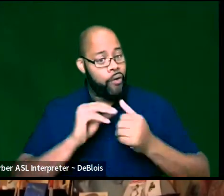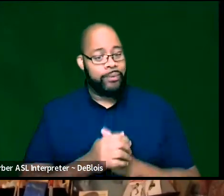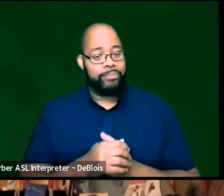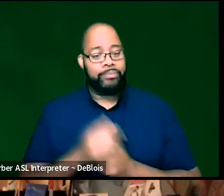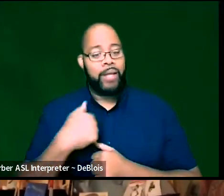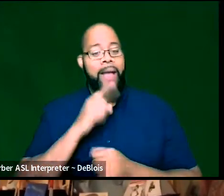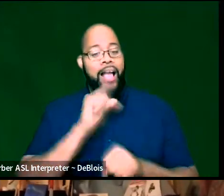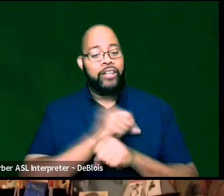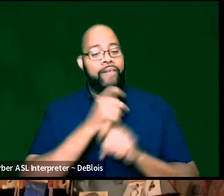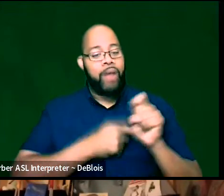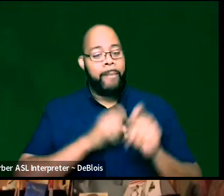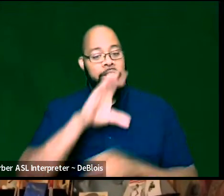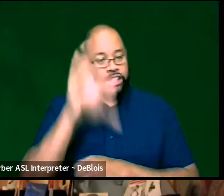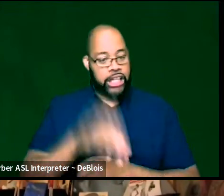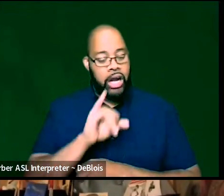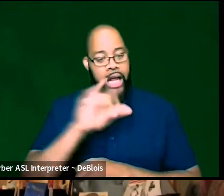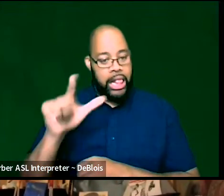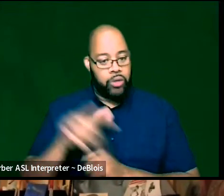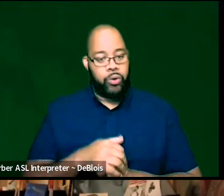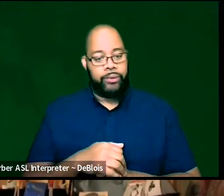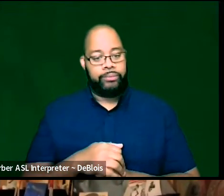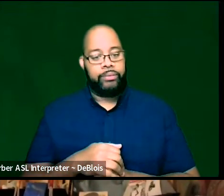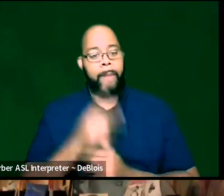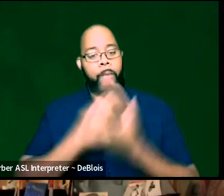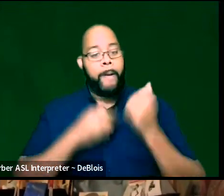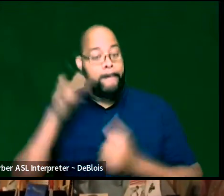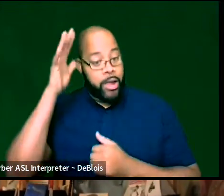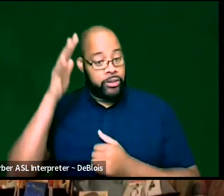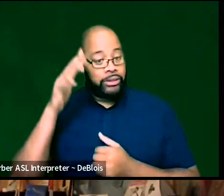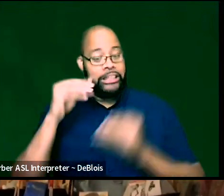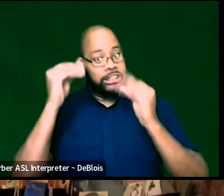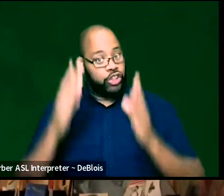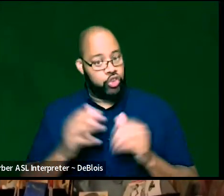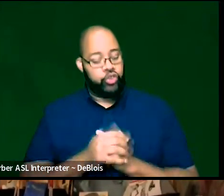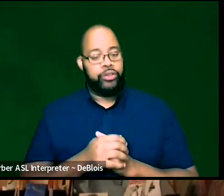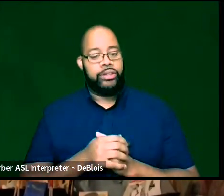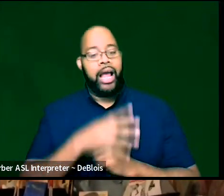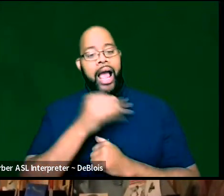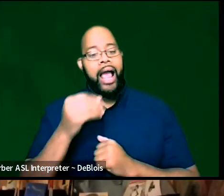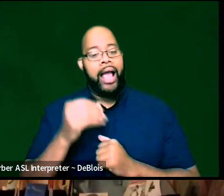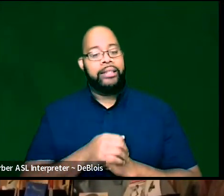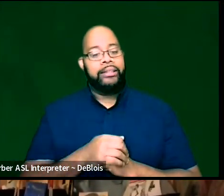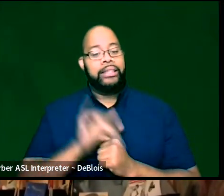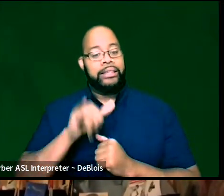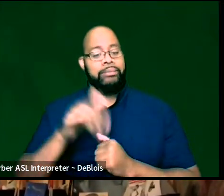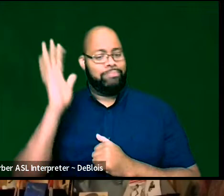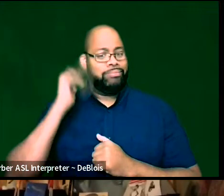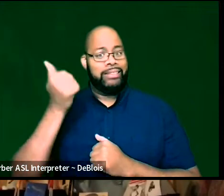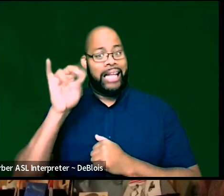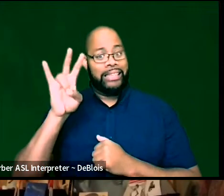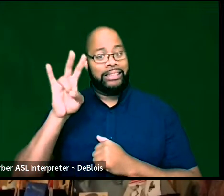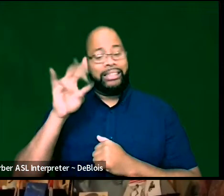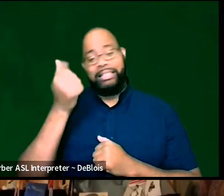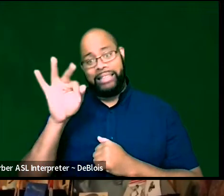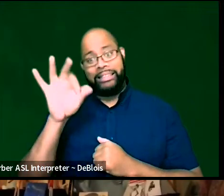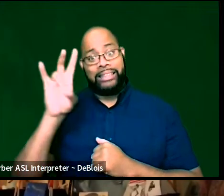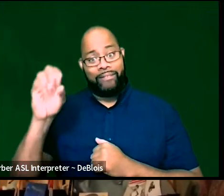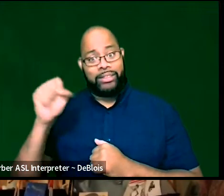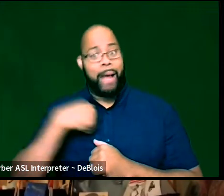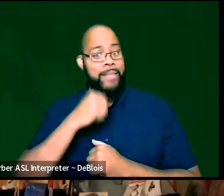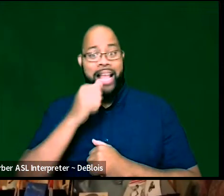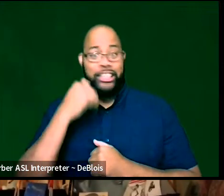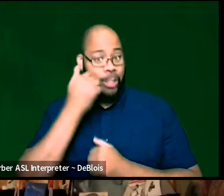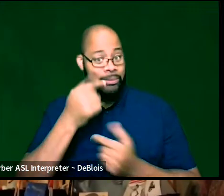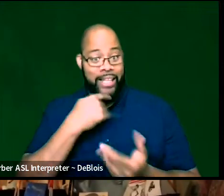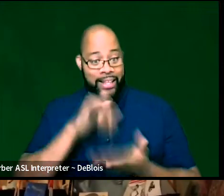I'm actually from Chicago, Illinois. Both of my parents are teachers, and this is back in the 70s. I'm not ashamed to